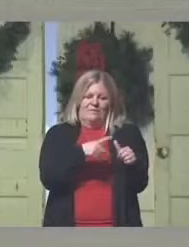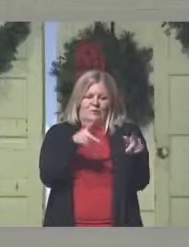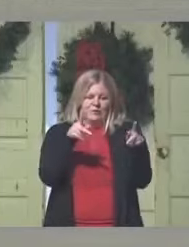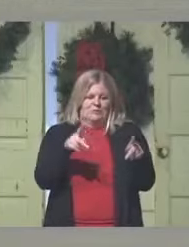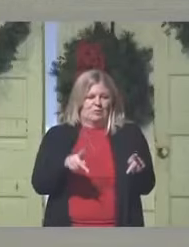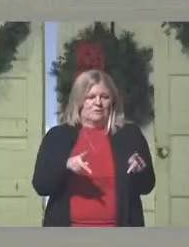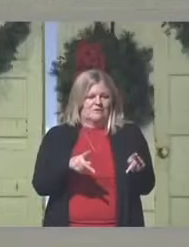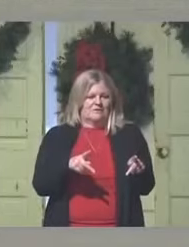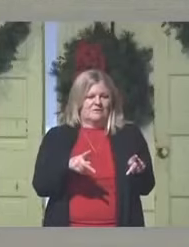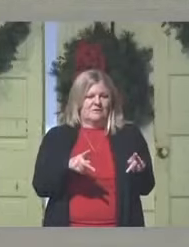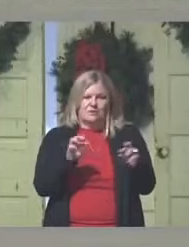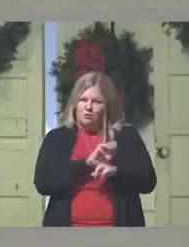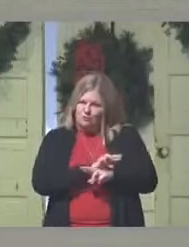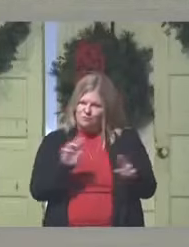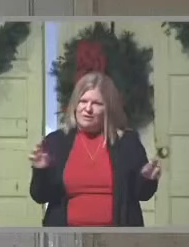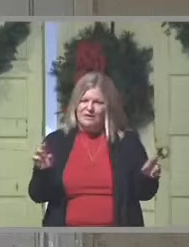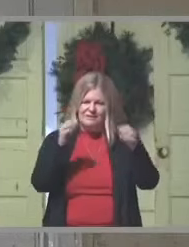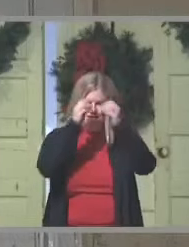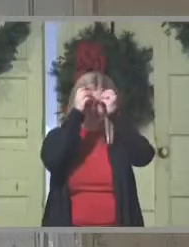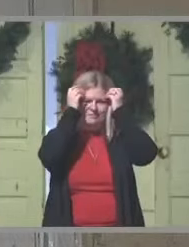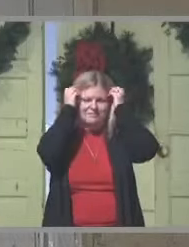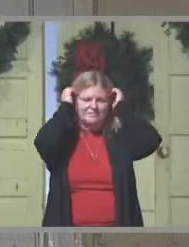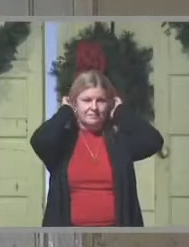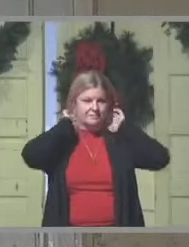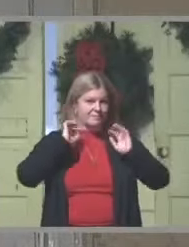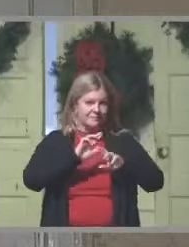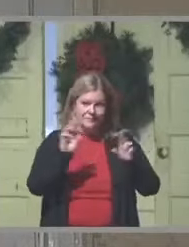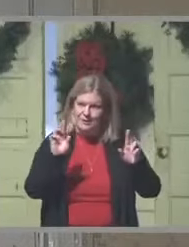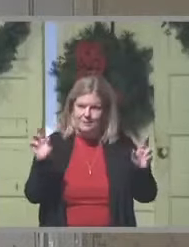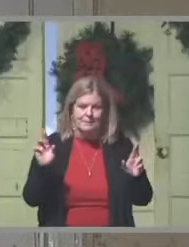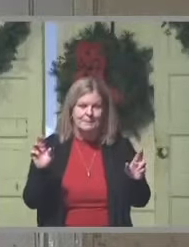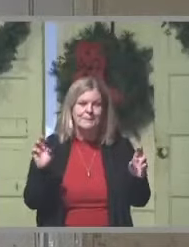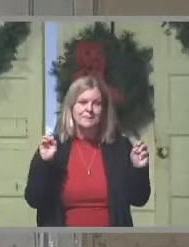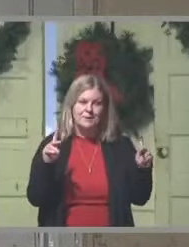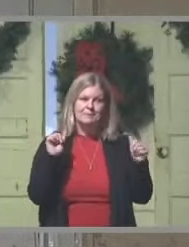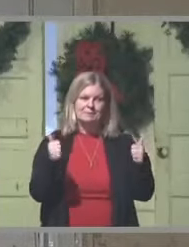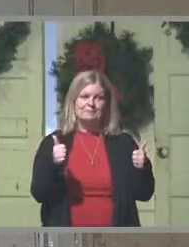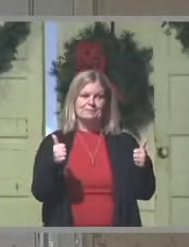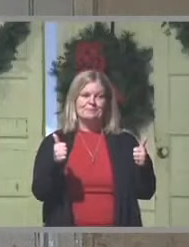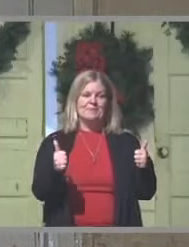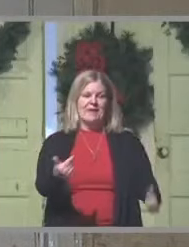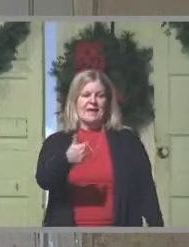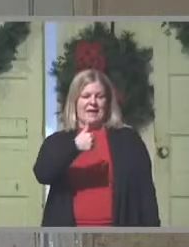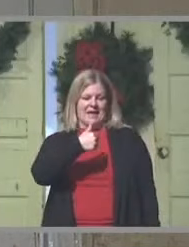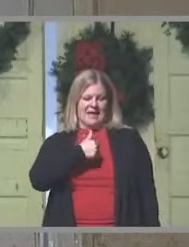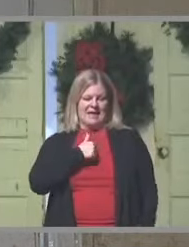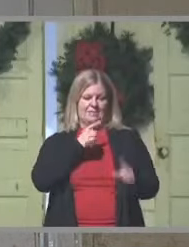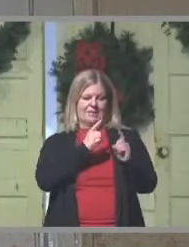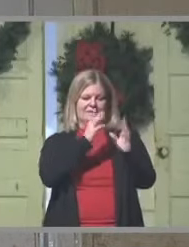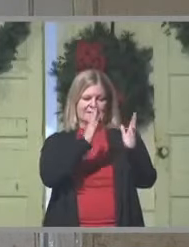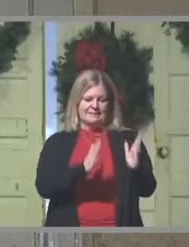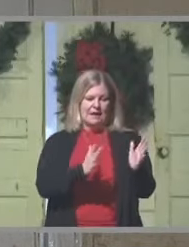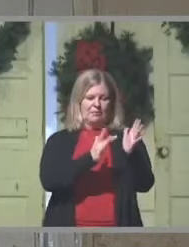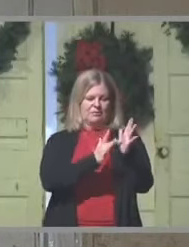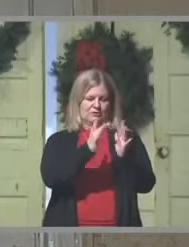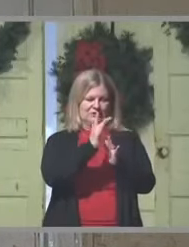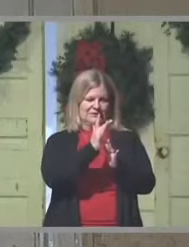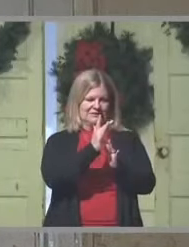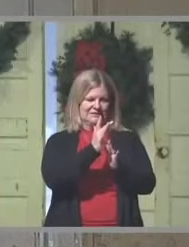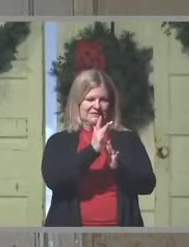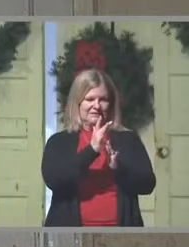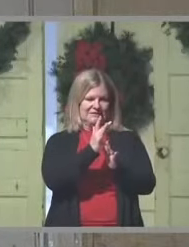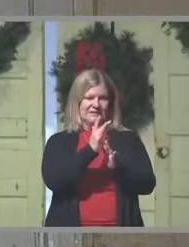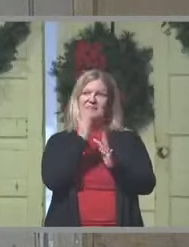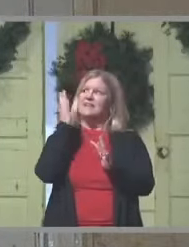person. Are you ready? Are you ready? Here we go. I am a disciple of Jesus